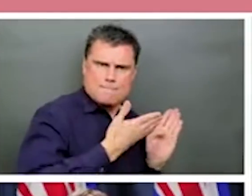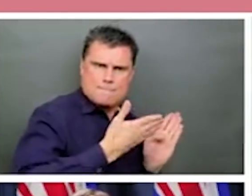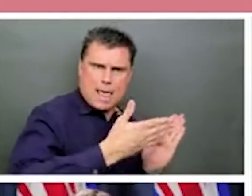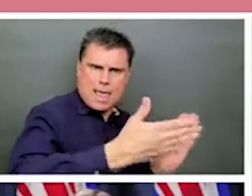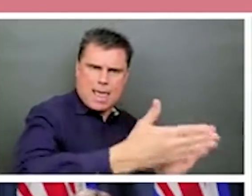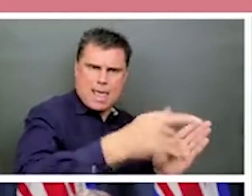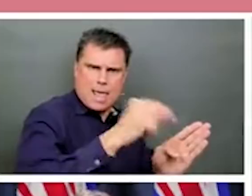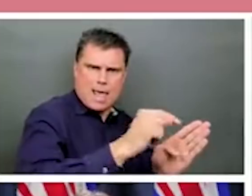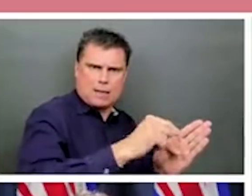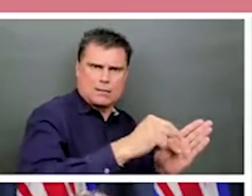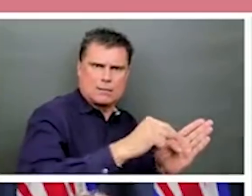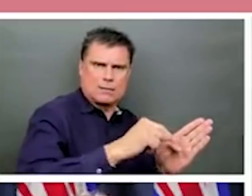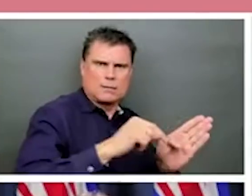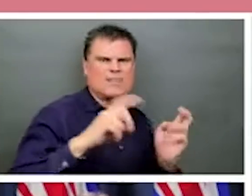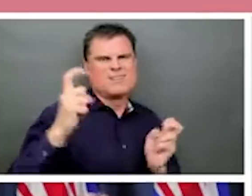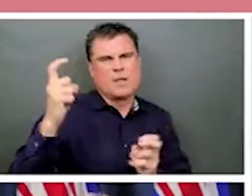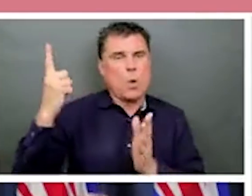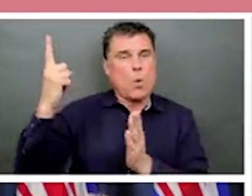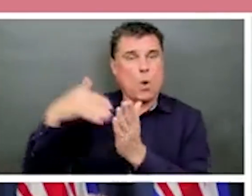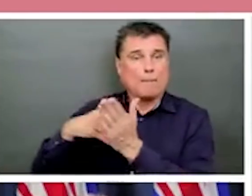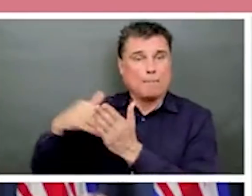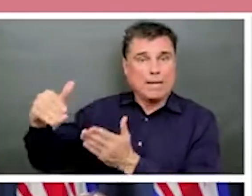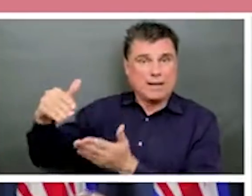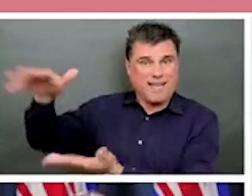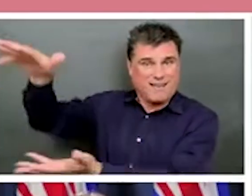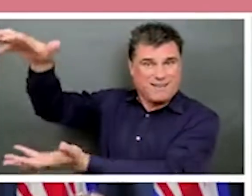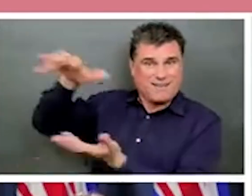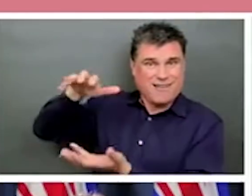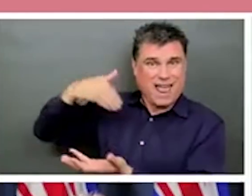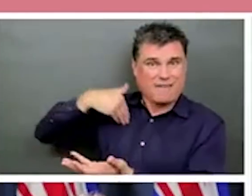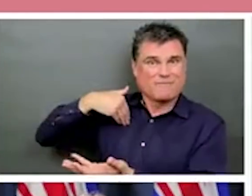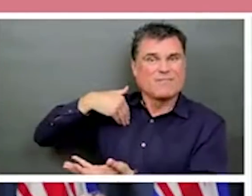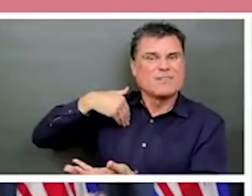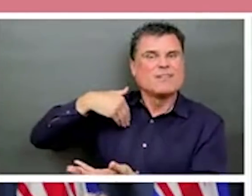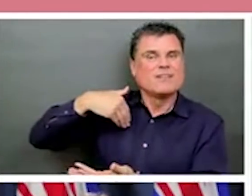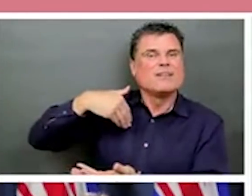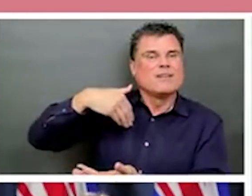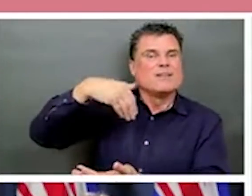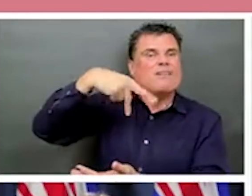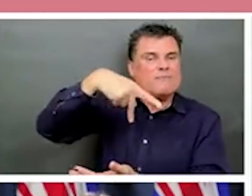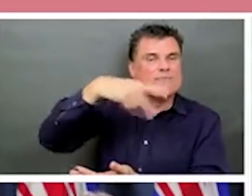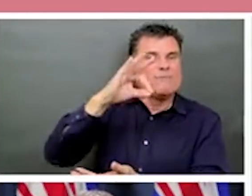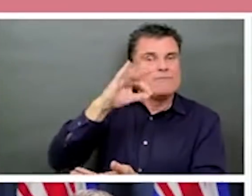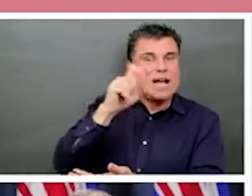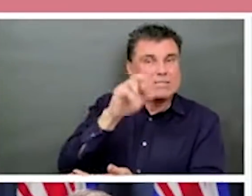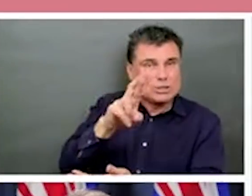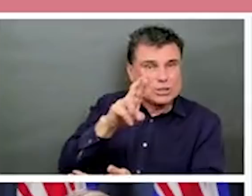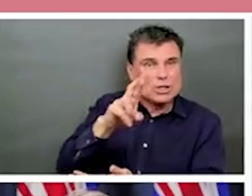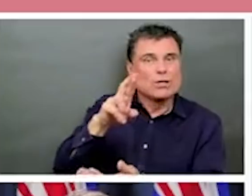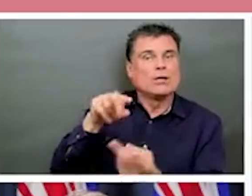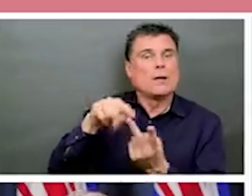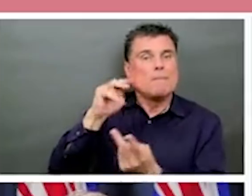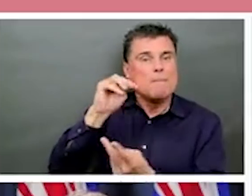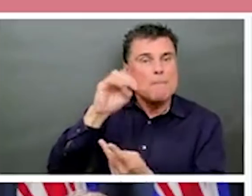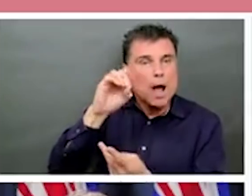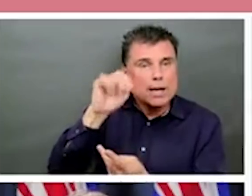had to decide, okay, how are we going to use these? So if you go to the next slide, Just to remind